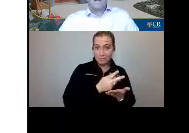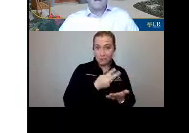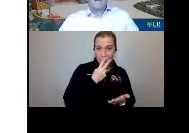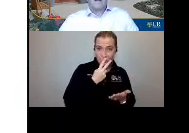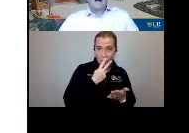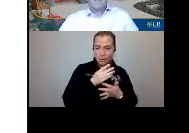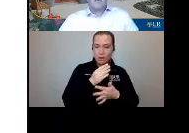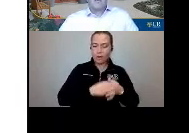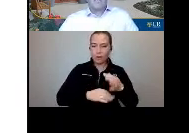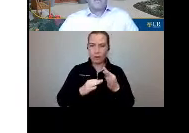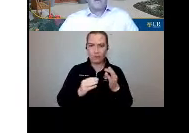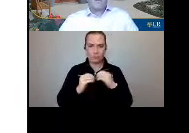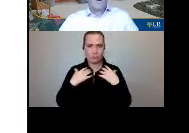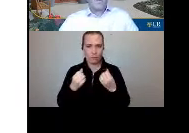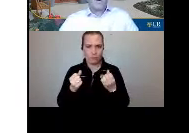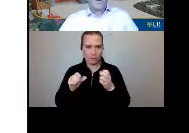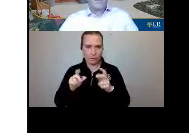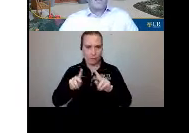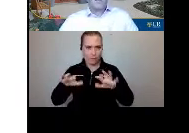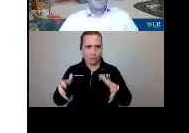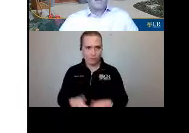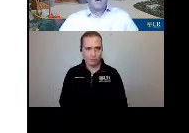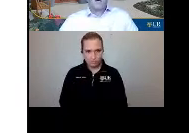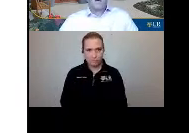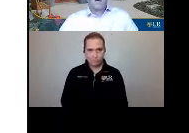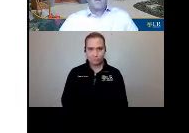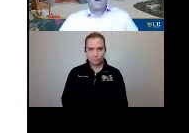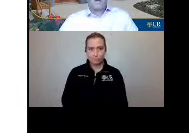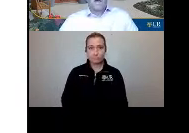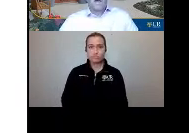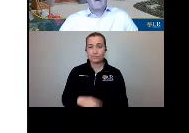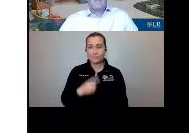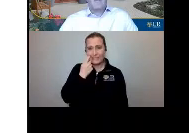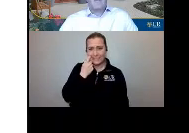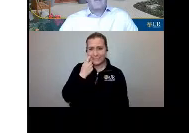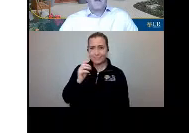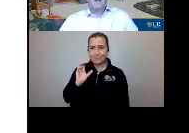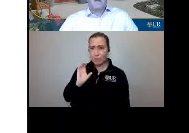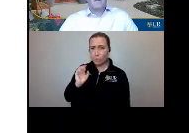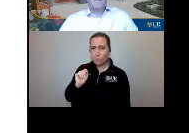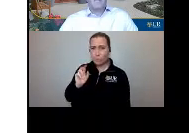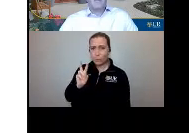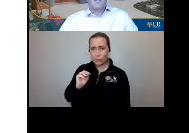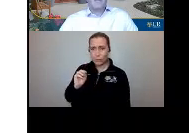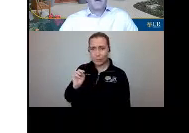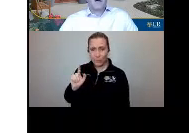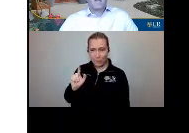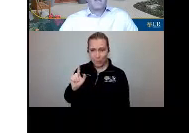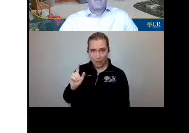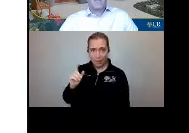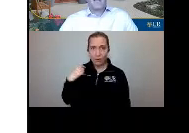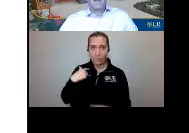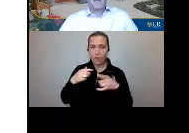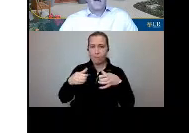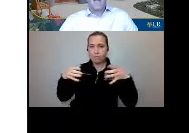So in October of 2021, just a few months ago, we expanded our service sites into some of the regional